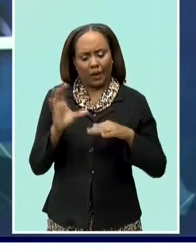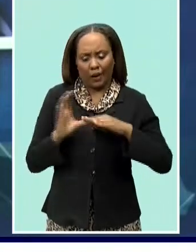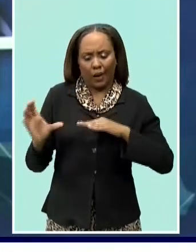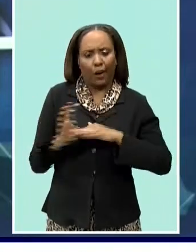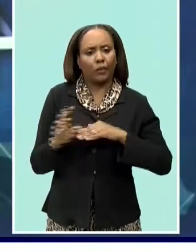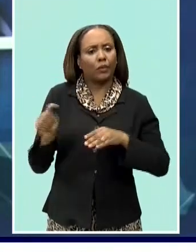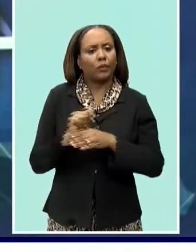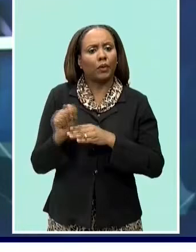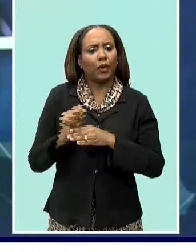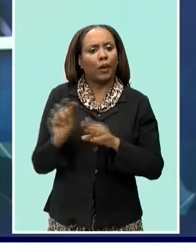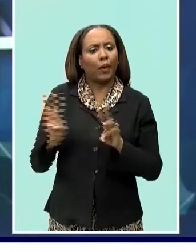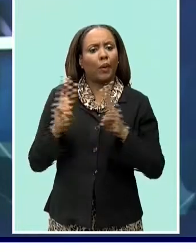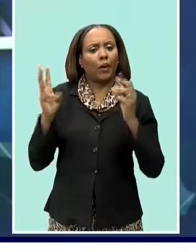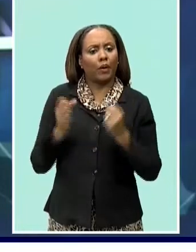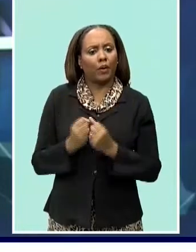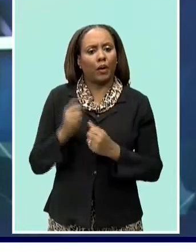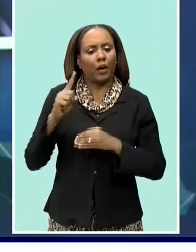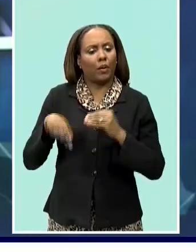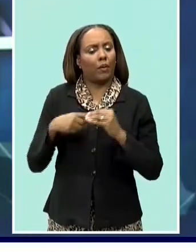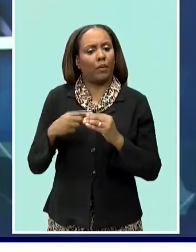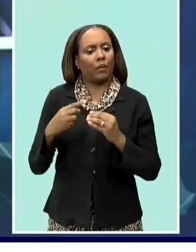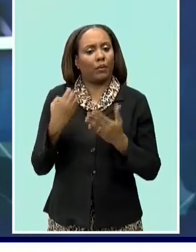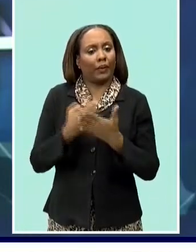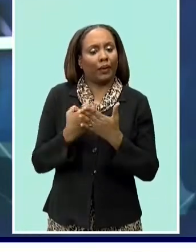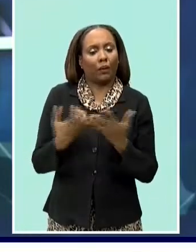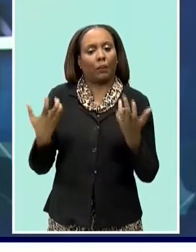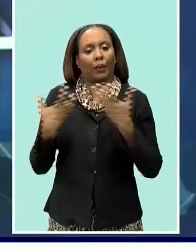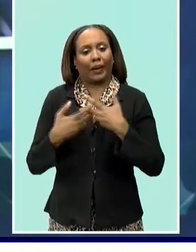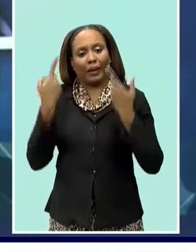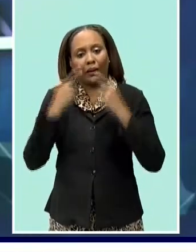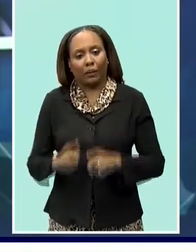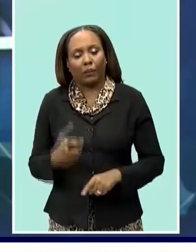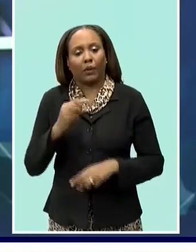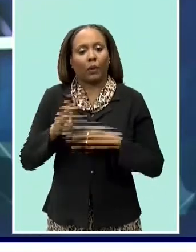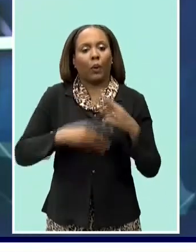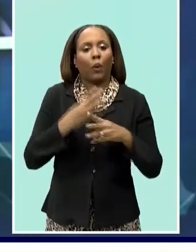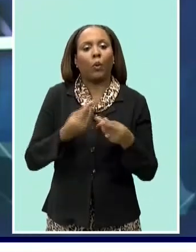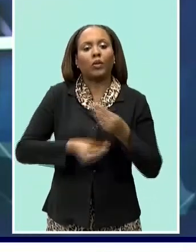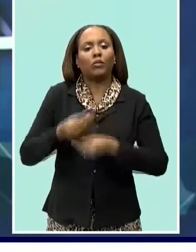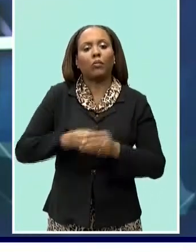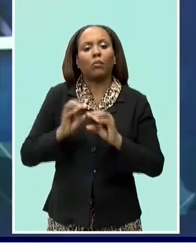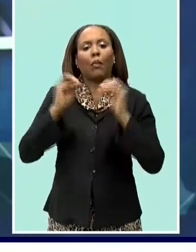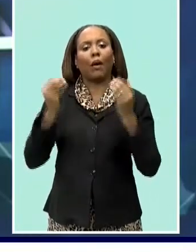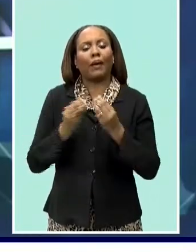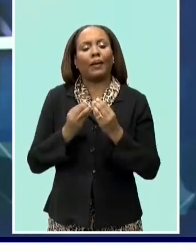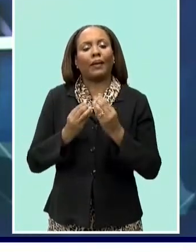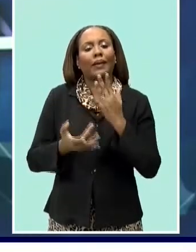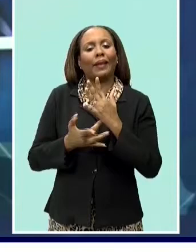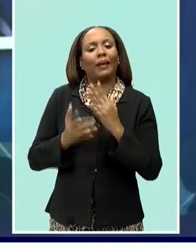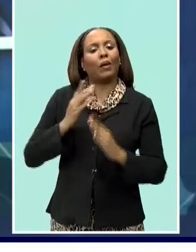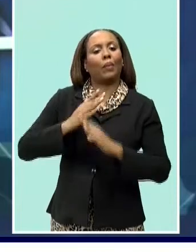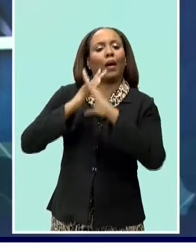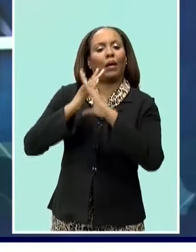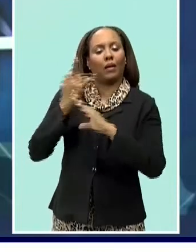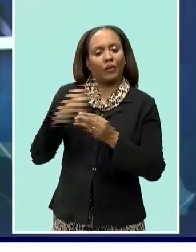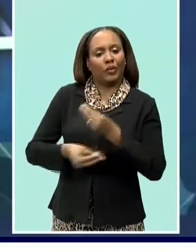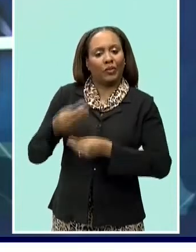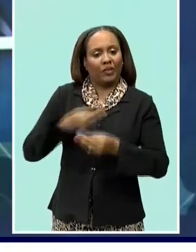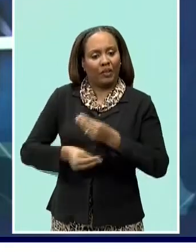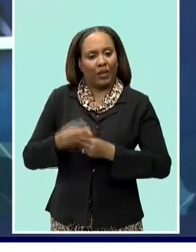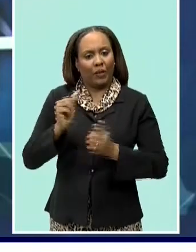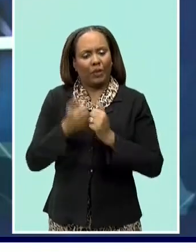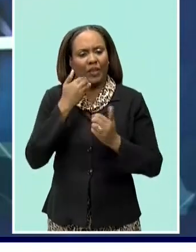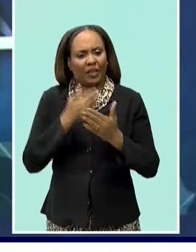validation workshop on the Economic Partnership Agreement and the World Trade Organization Technical Barriers to Trade and Compliance with Good